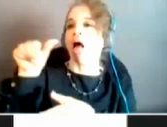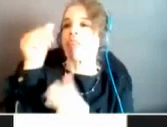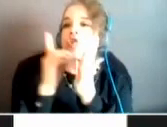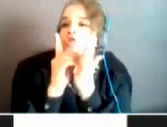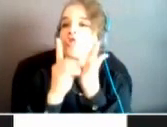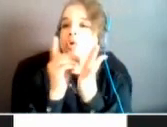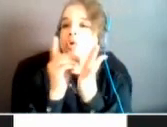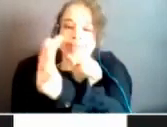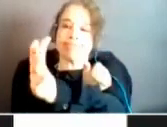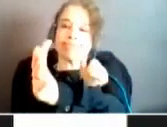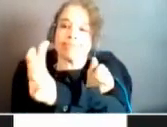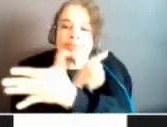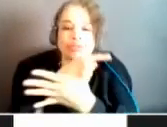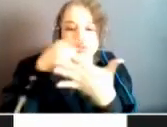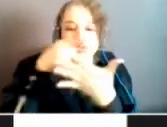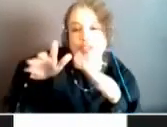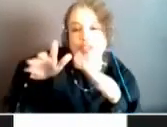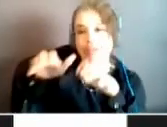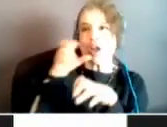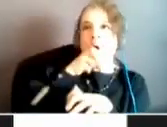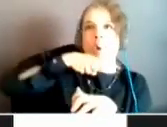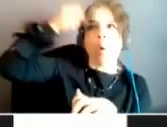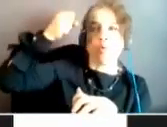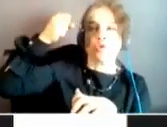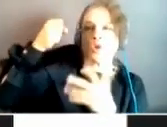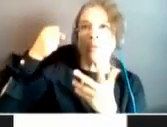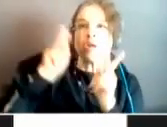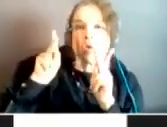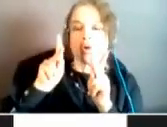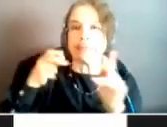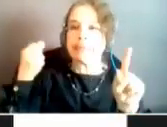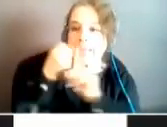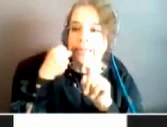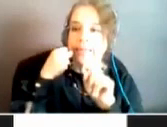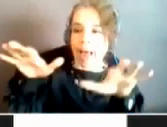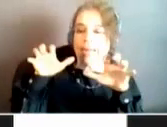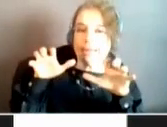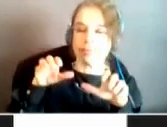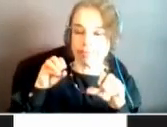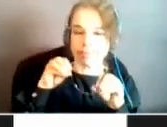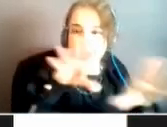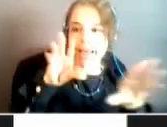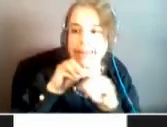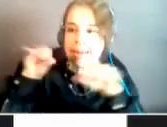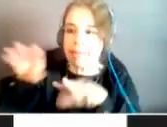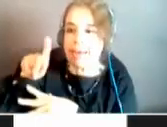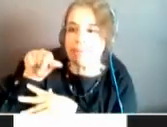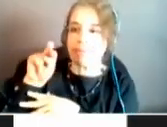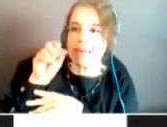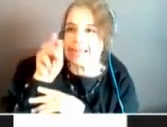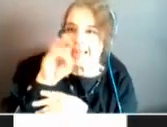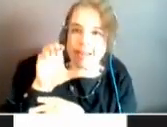misuse, among older people, it's a hidden epidemic. And, you know, and that has been, you know,